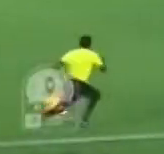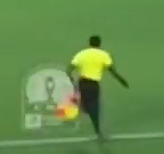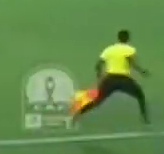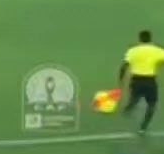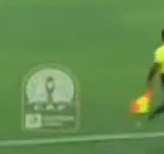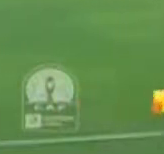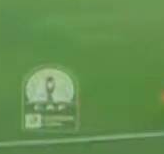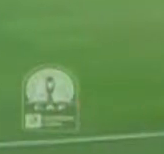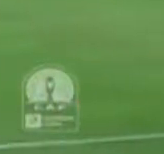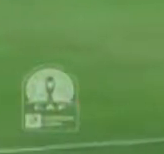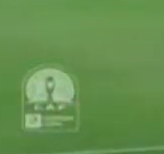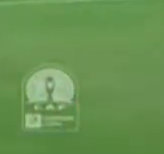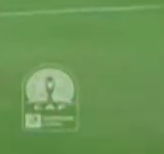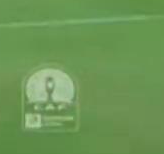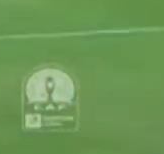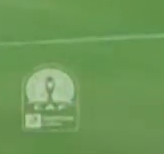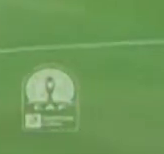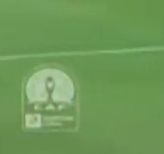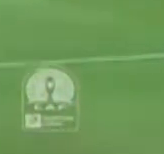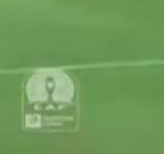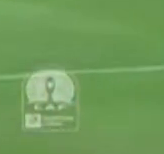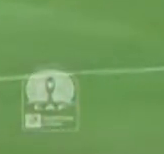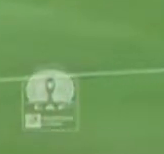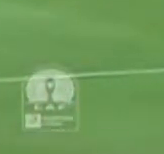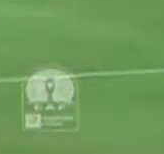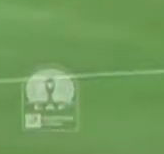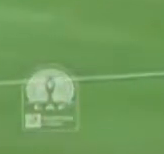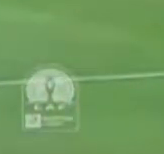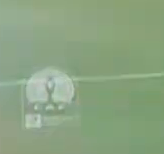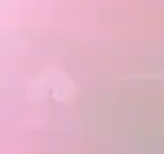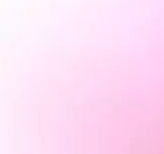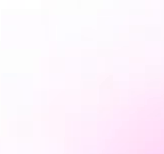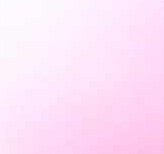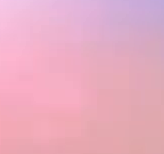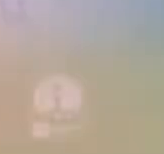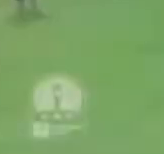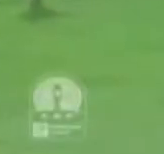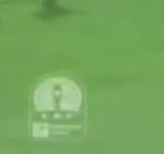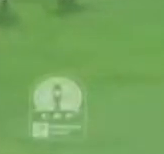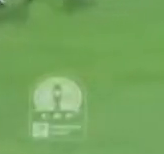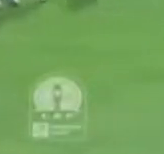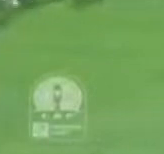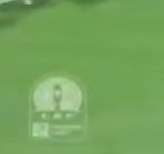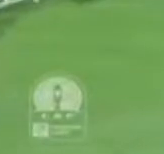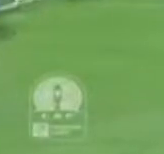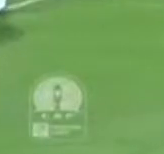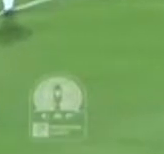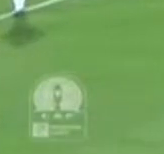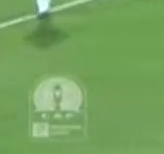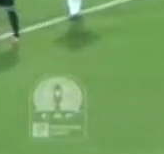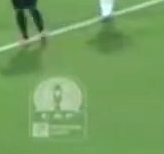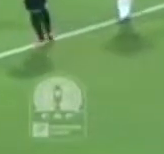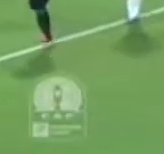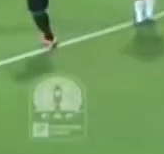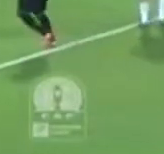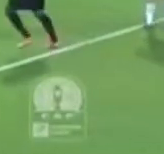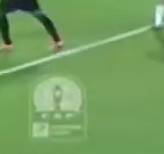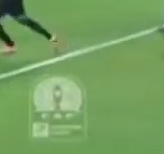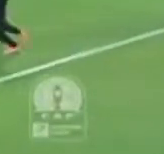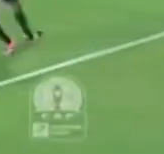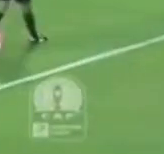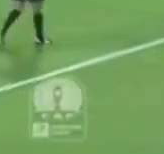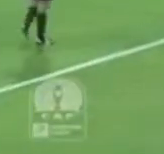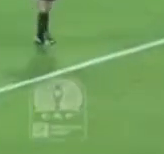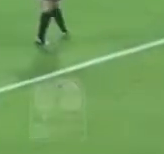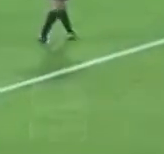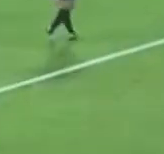easy chance. This is one-on-one with the goalkeeper. It's in the back of the net. There's your goal. Goal to make it 2-0 for Ahly. Ali Malool, he